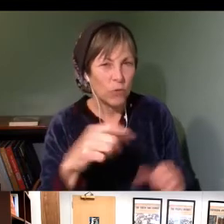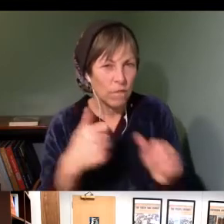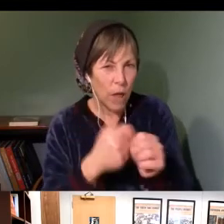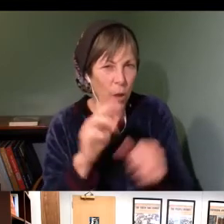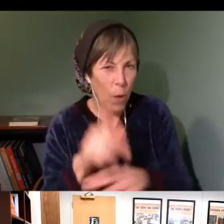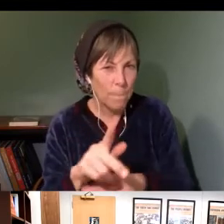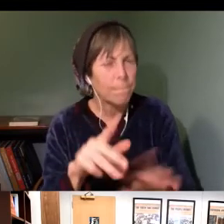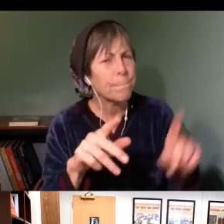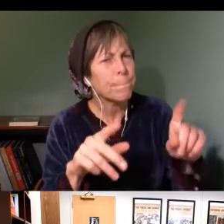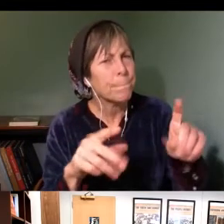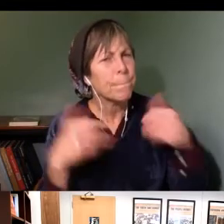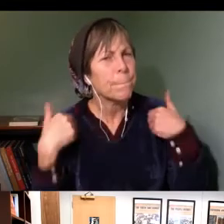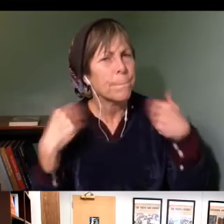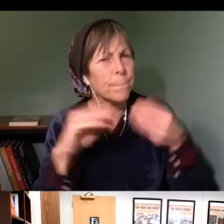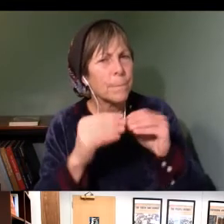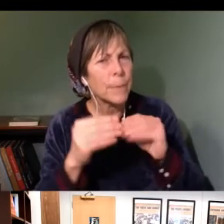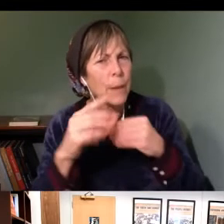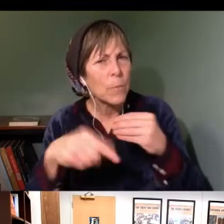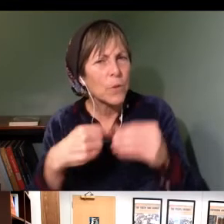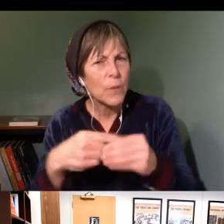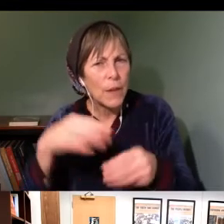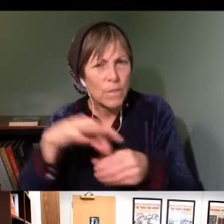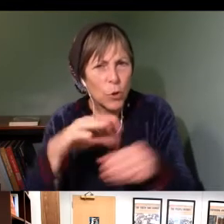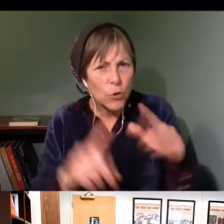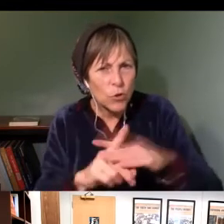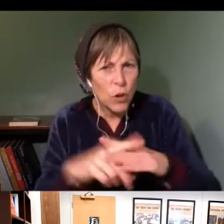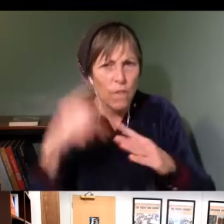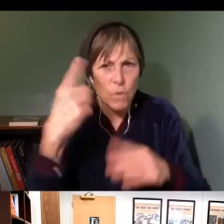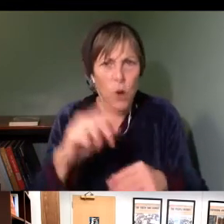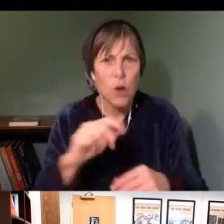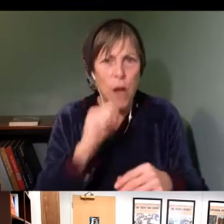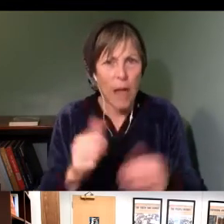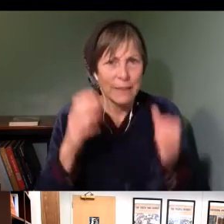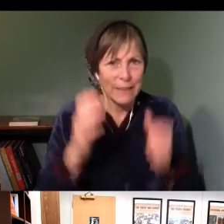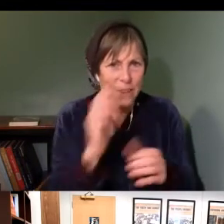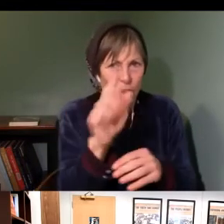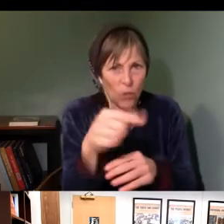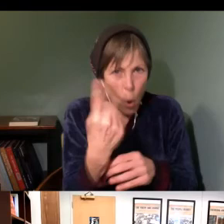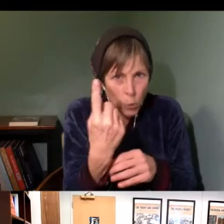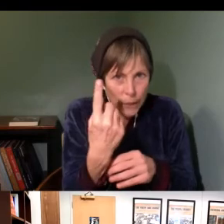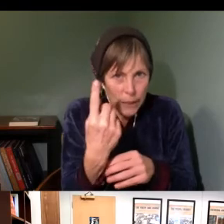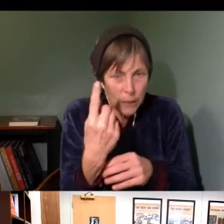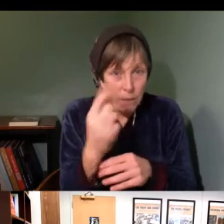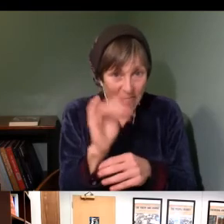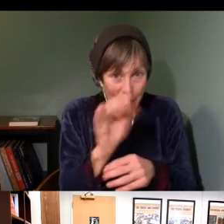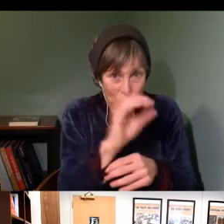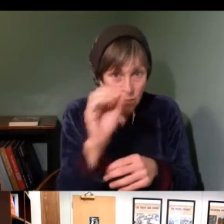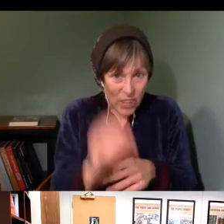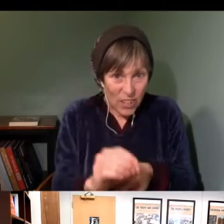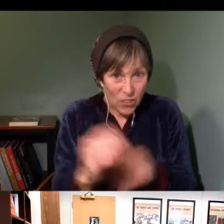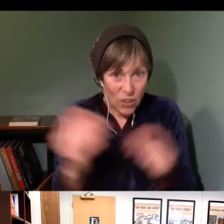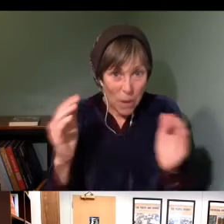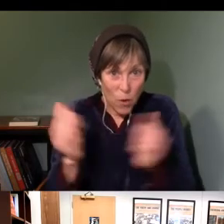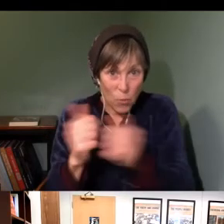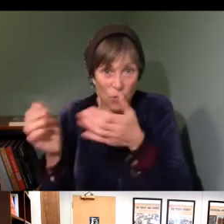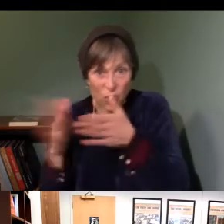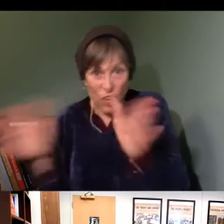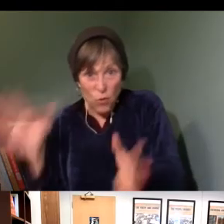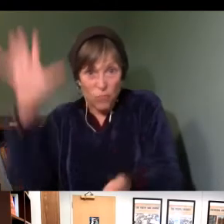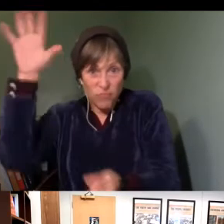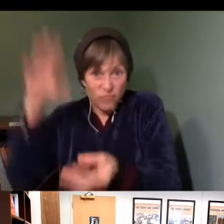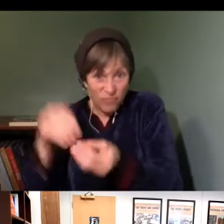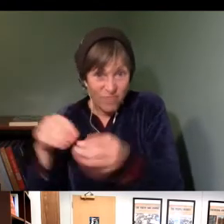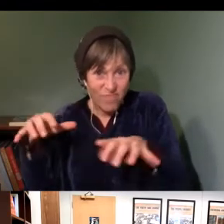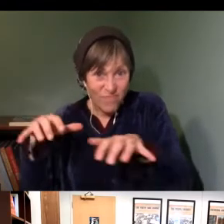on the voter turnout just for non-citizens the the percentage versus uh the overall population